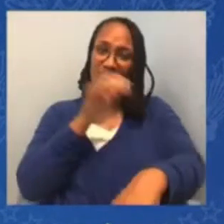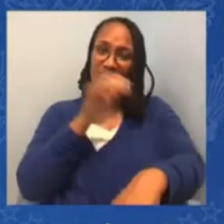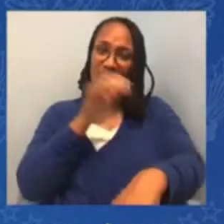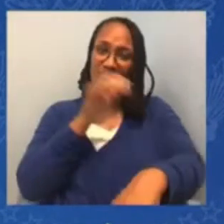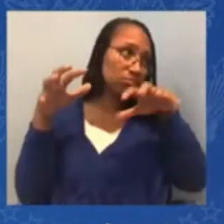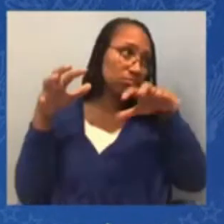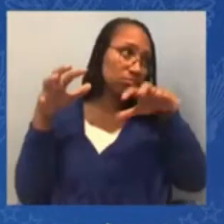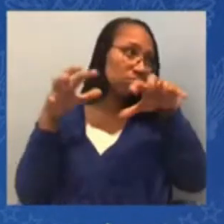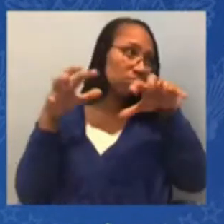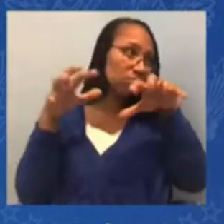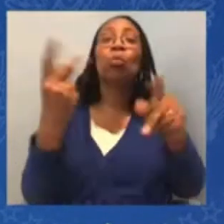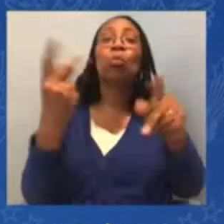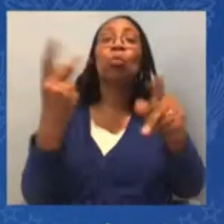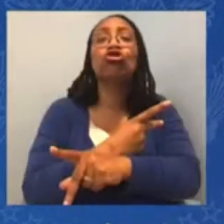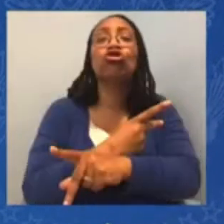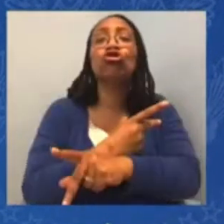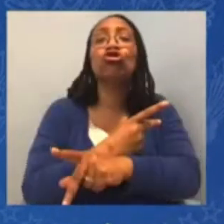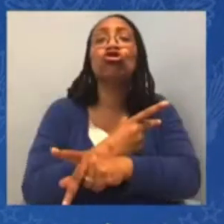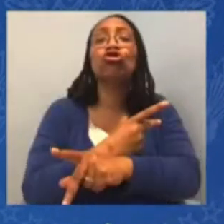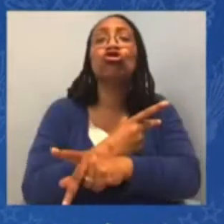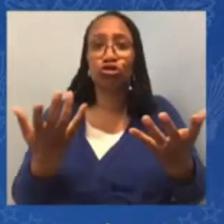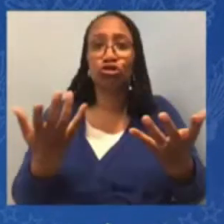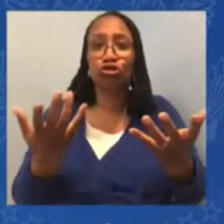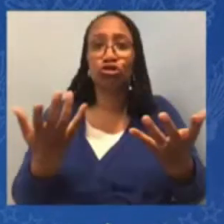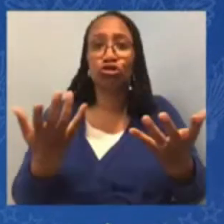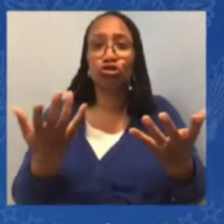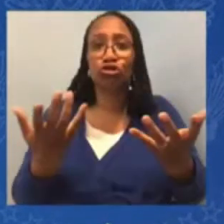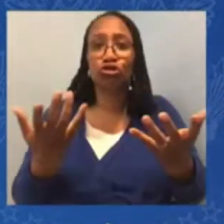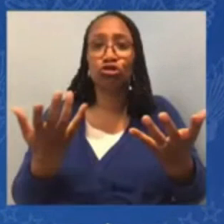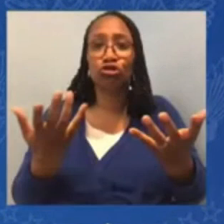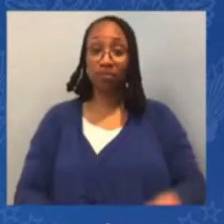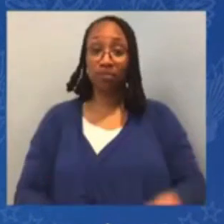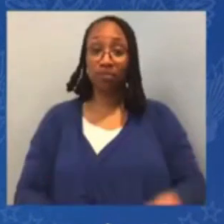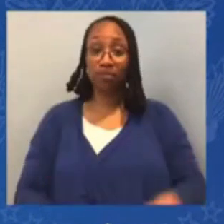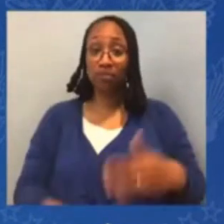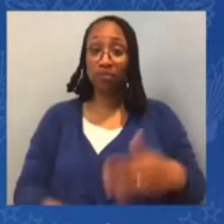and they weren't your spouse, then guess what?